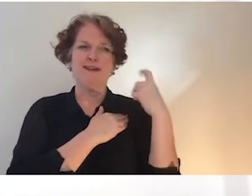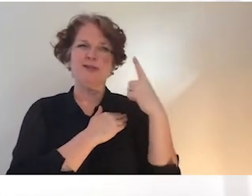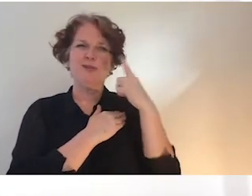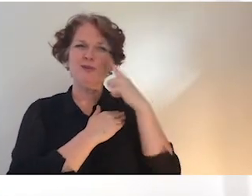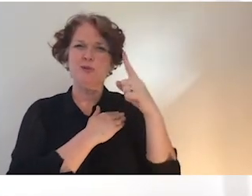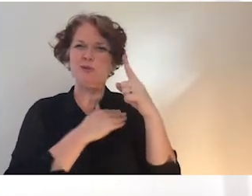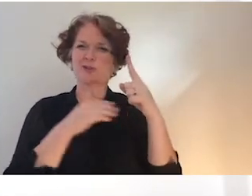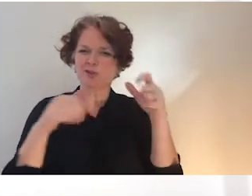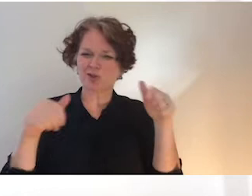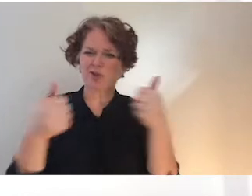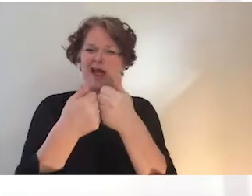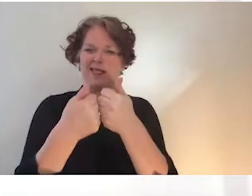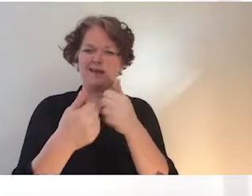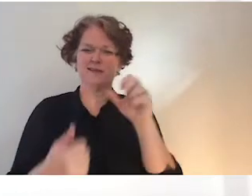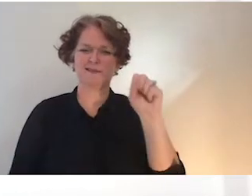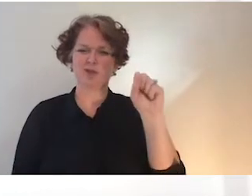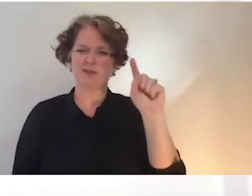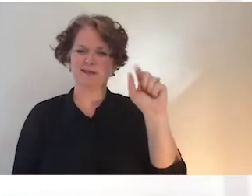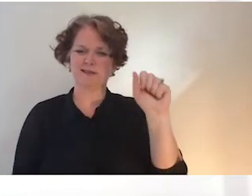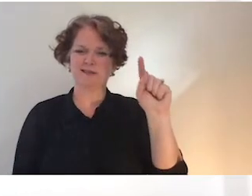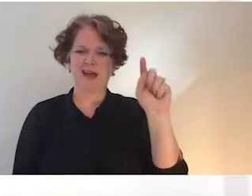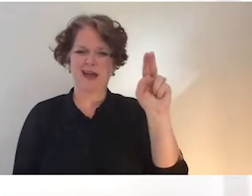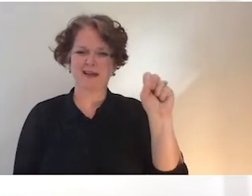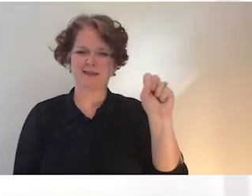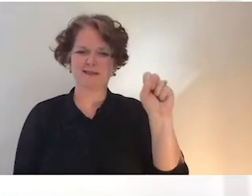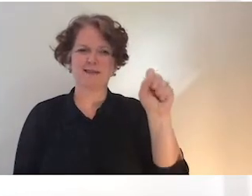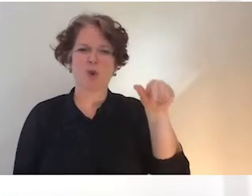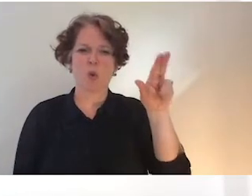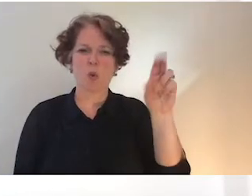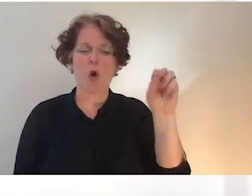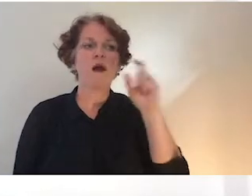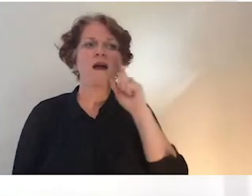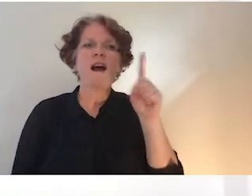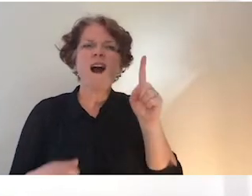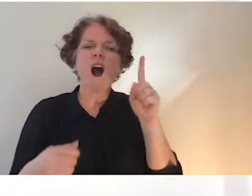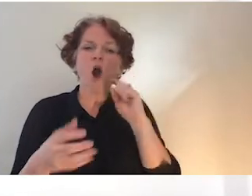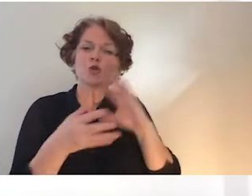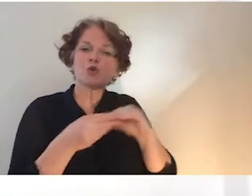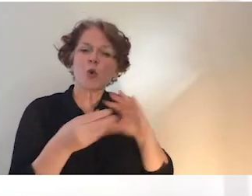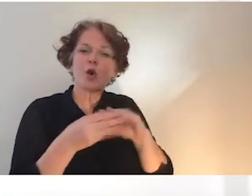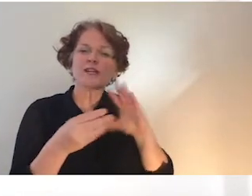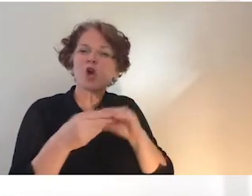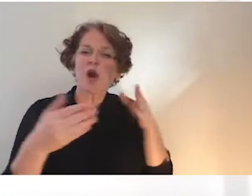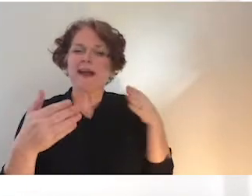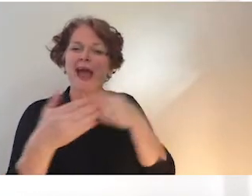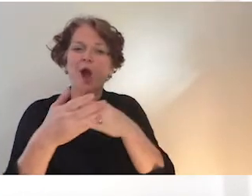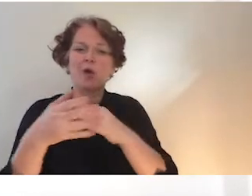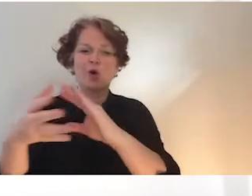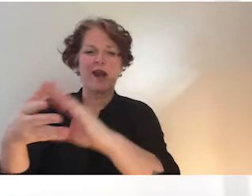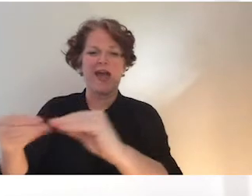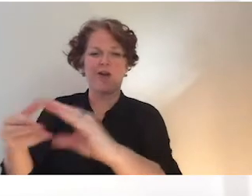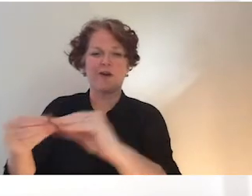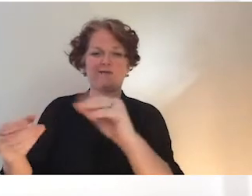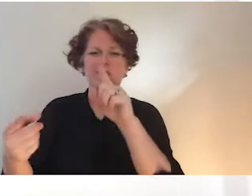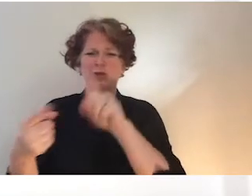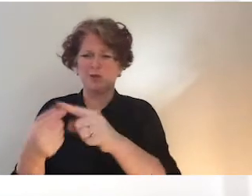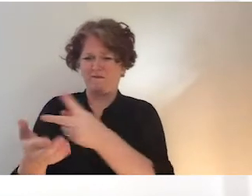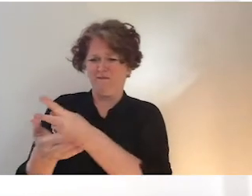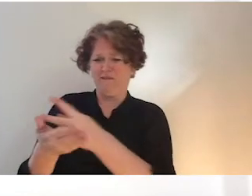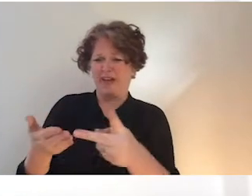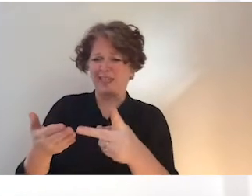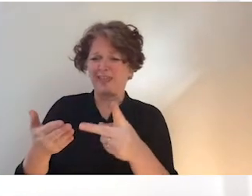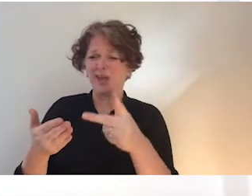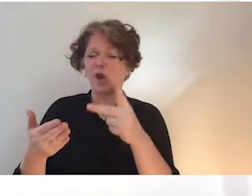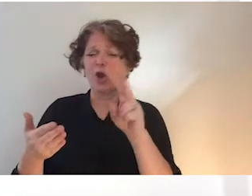while challenging the status quo. Our stories are counter-narratives to the bleak narratives of poverty and